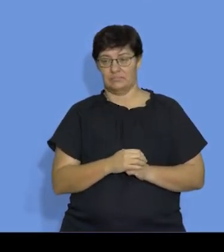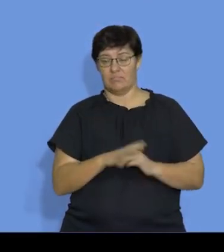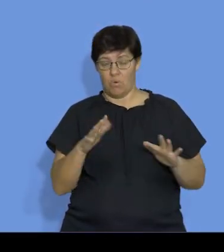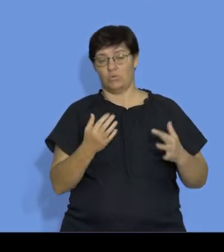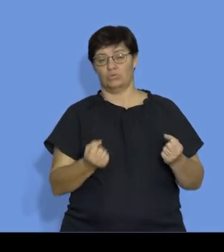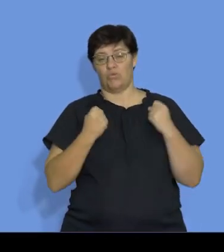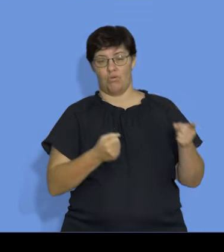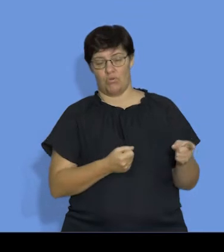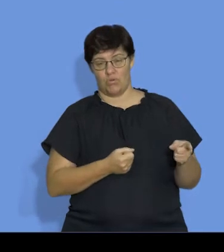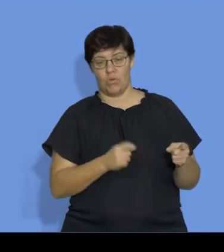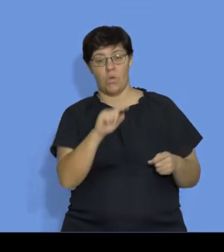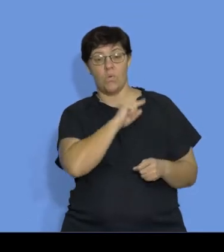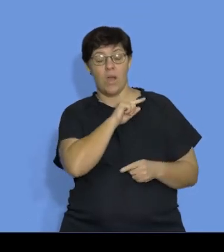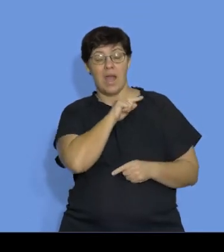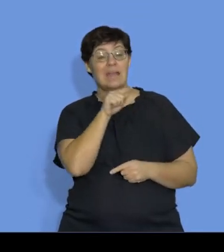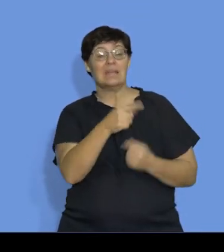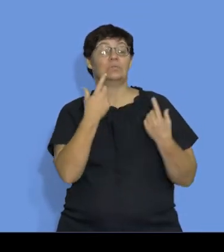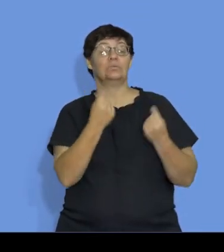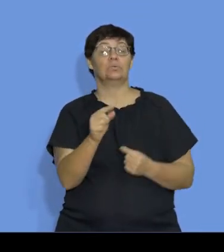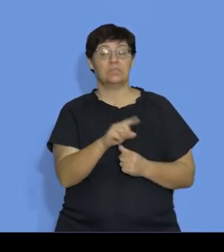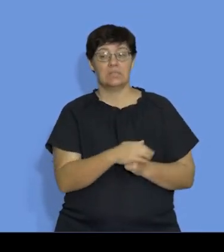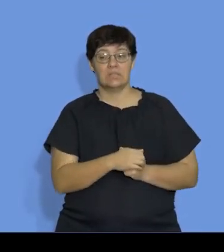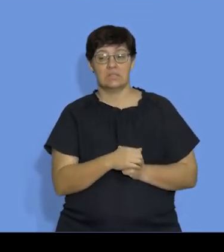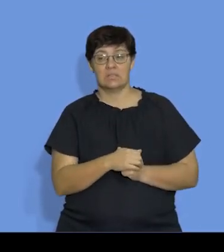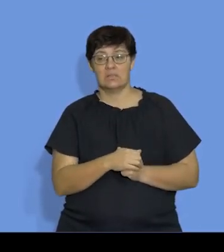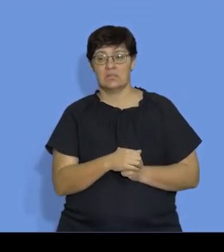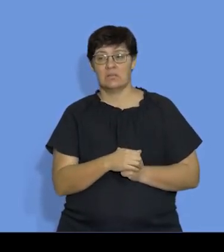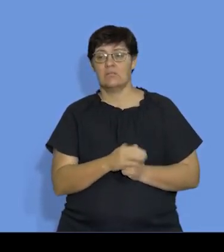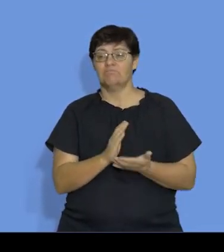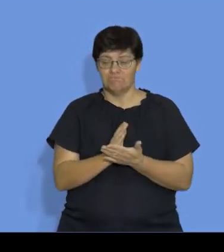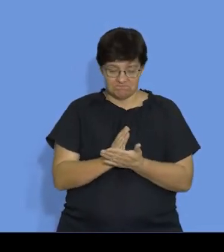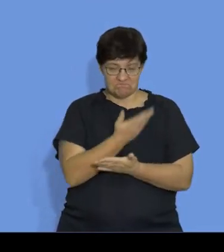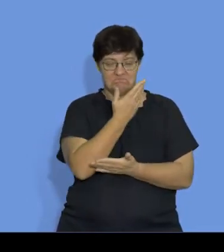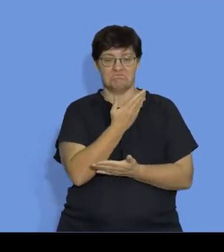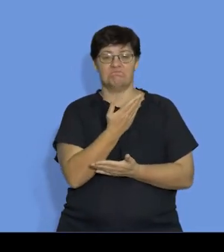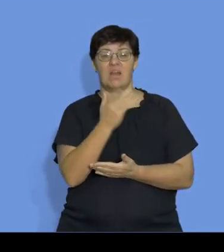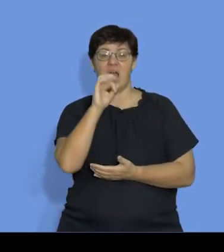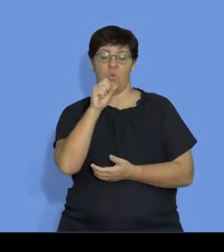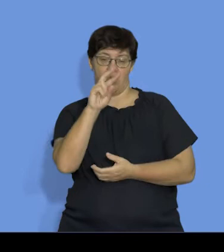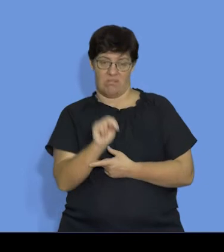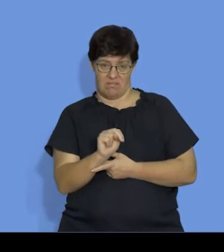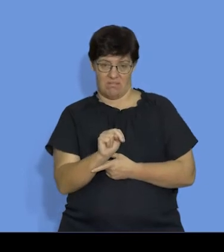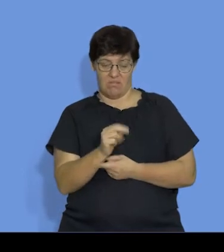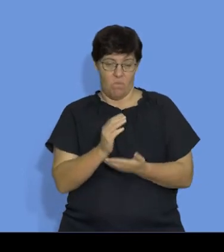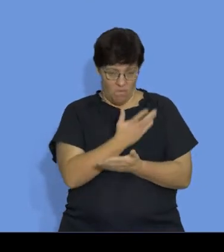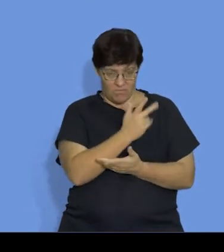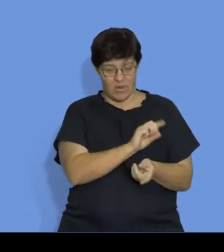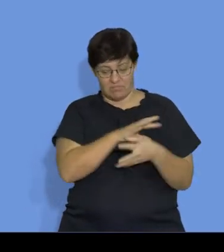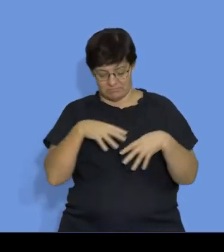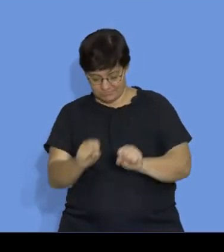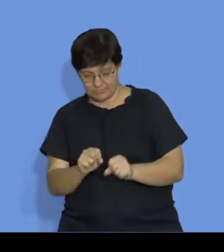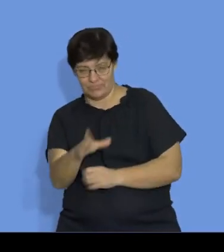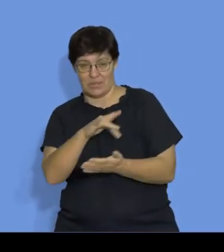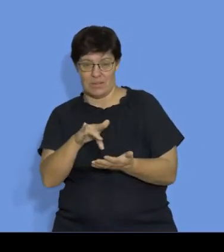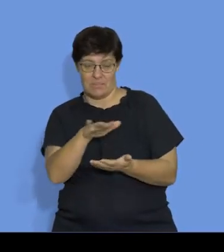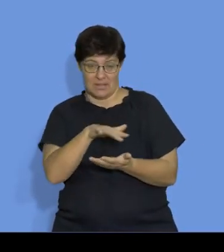Because what aluminium has done here, it has displaced iron in the oxide, okay? So